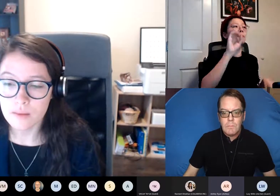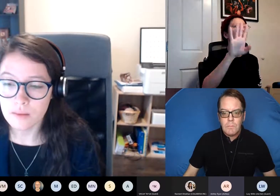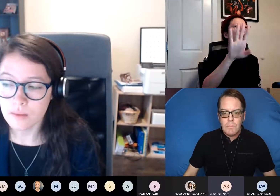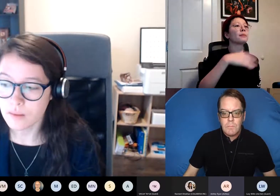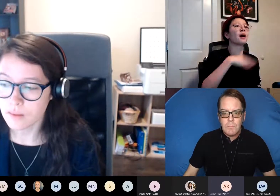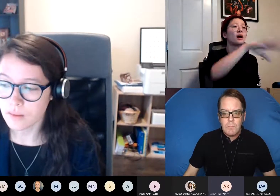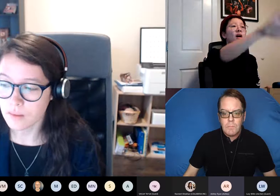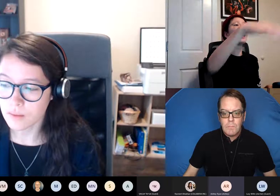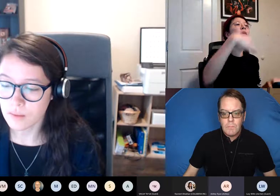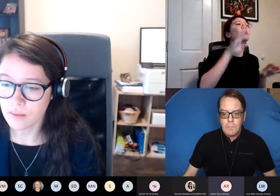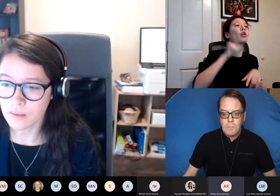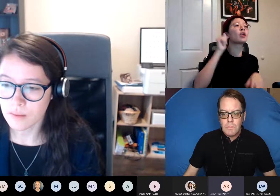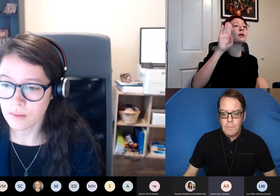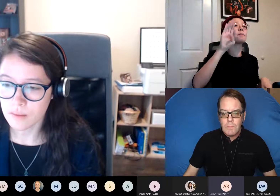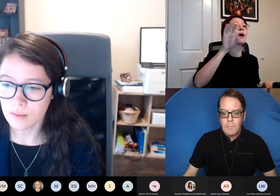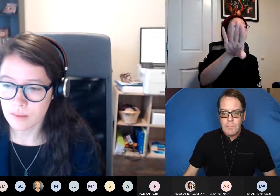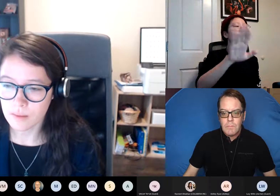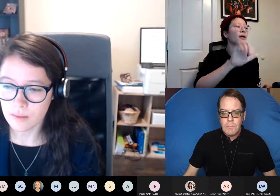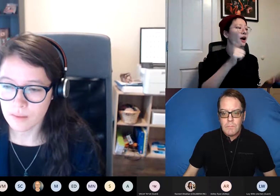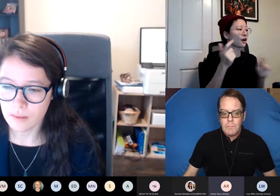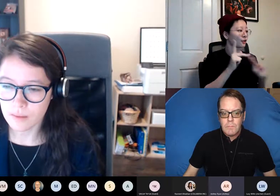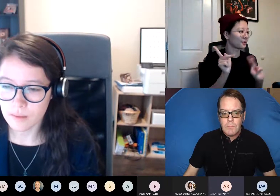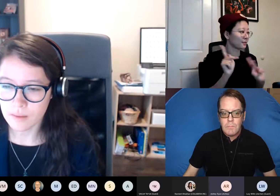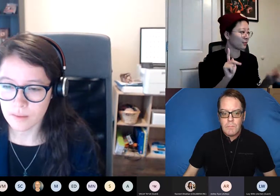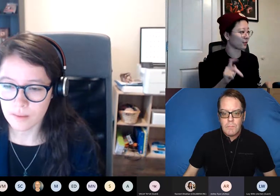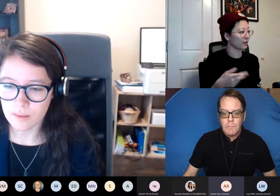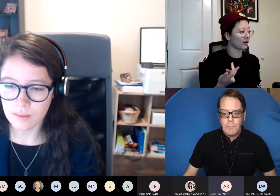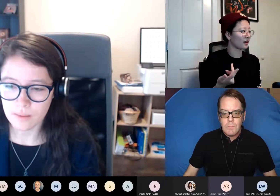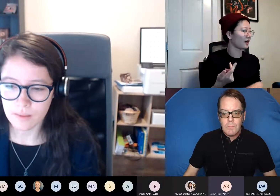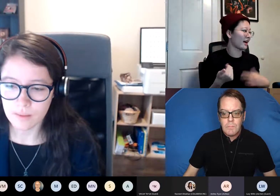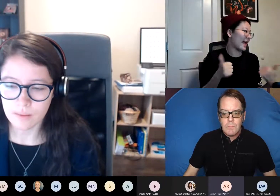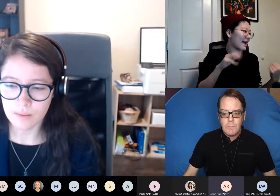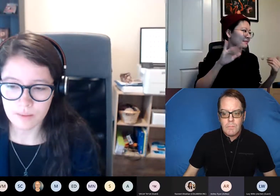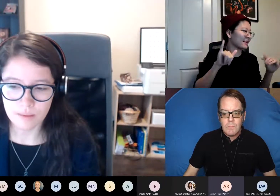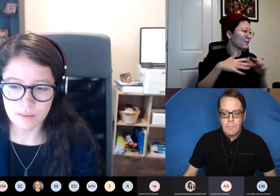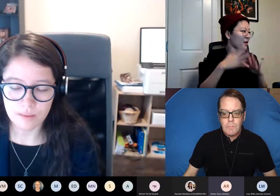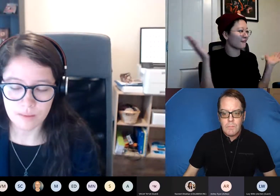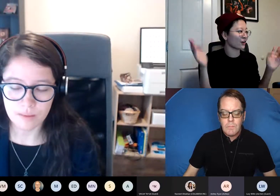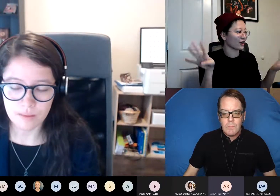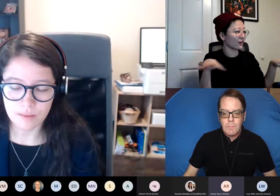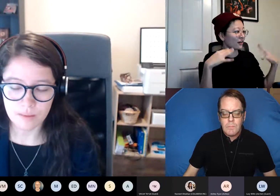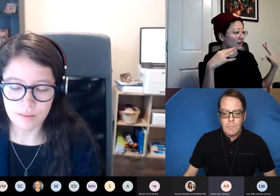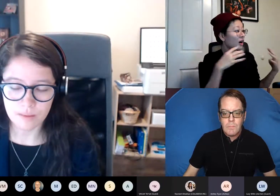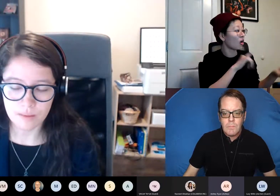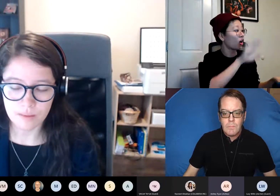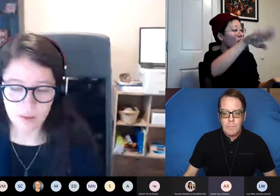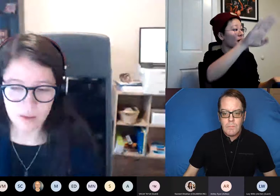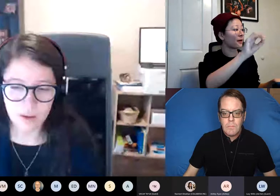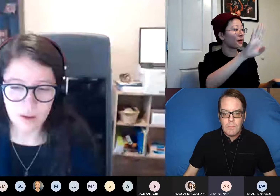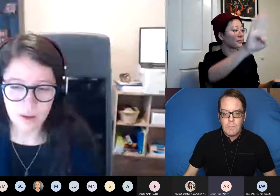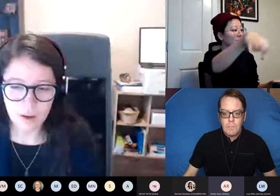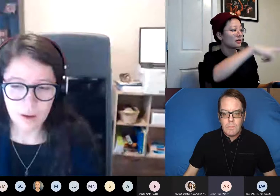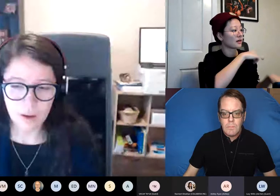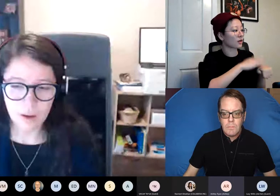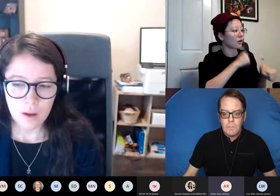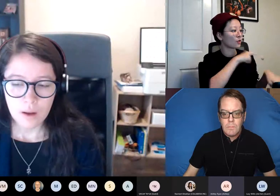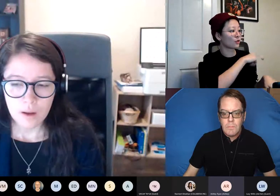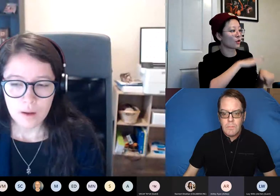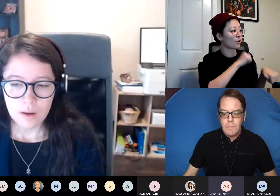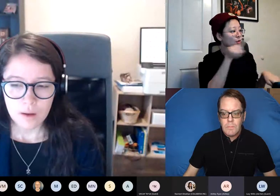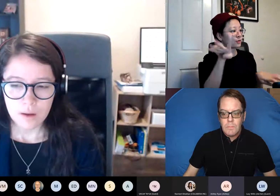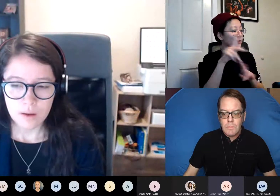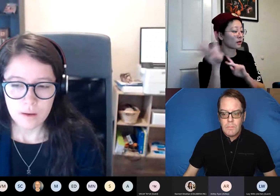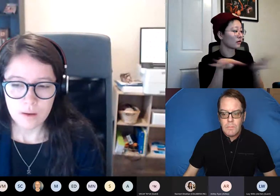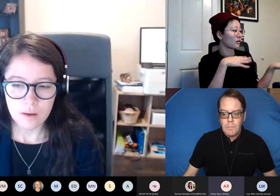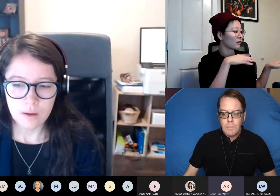with those visual cues. In that same setting, for example, if I need to call Bob from across the room, someone will